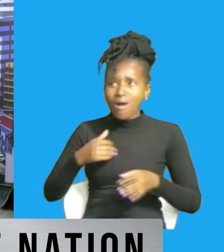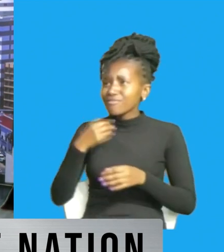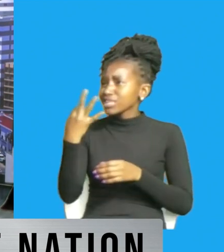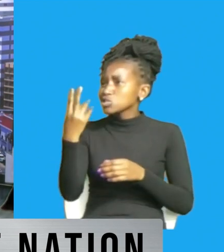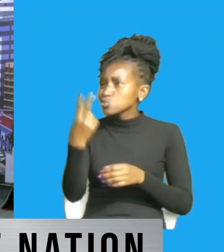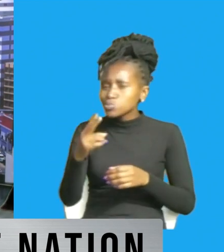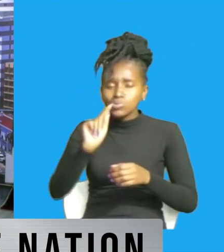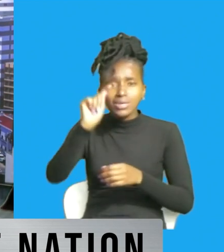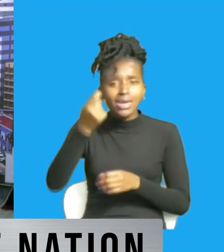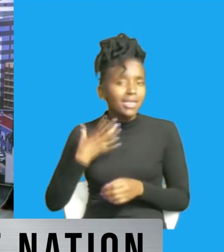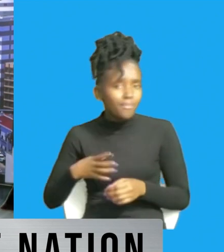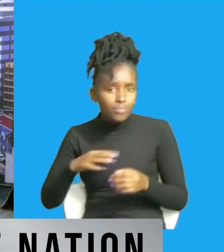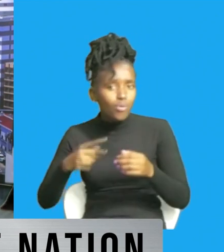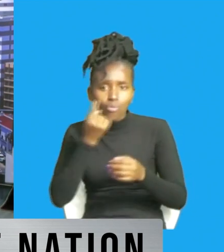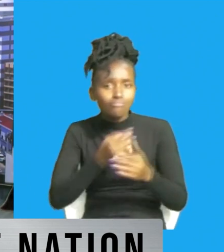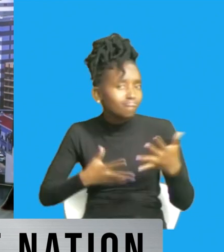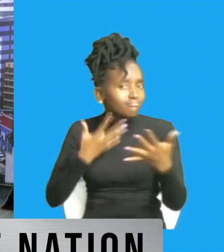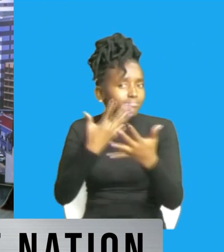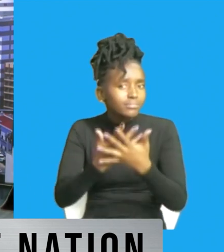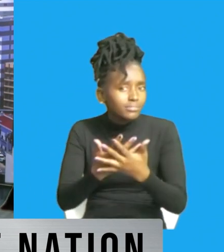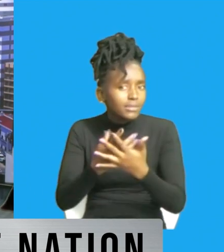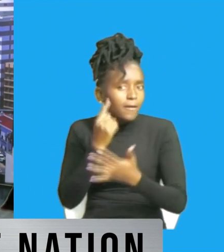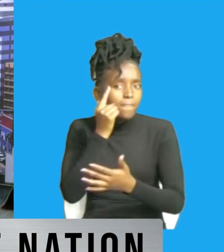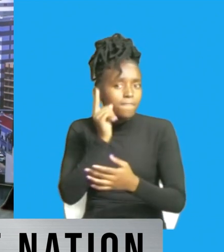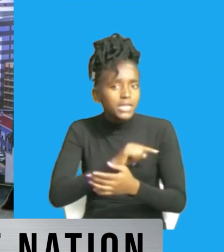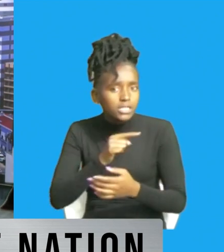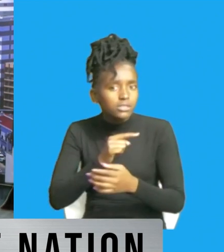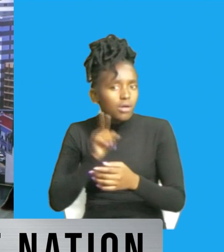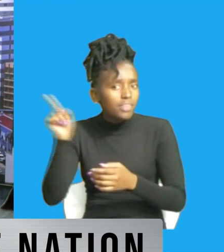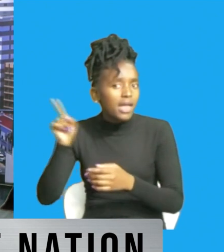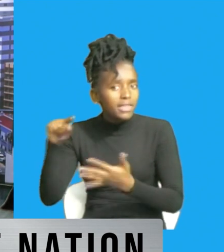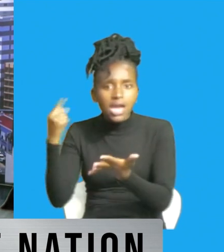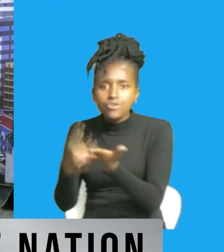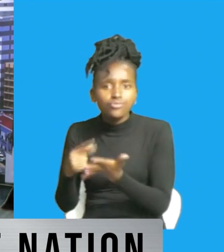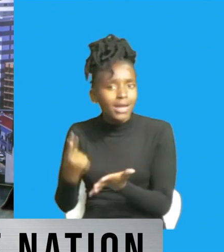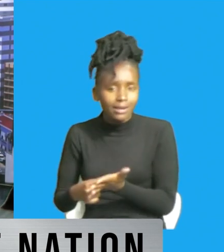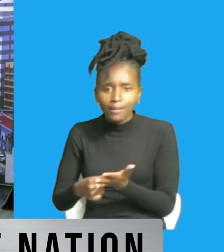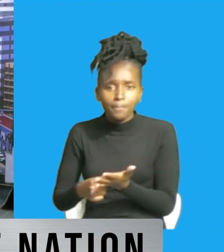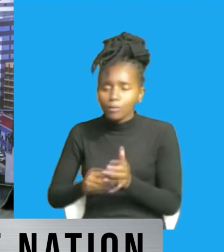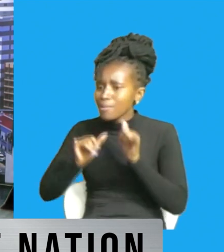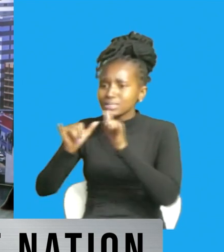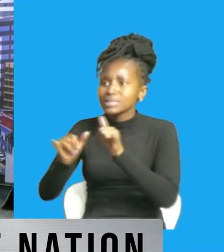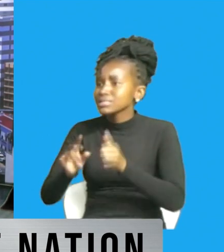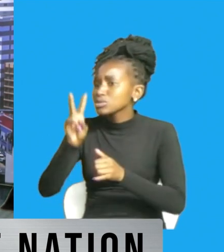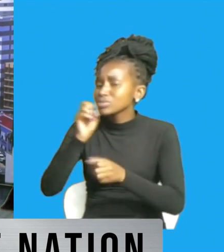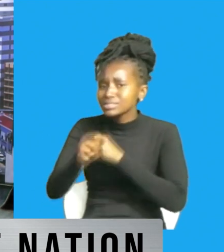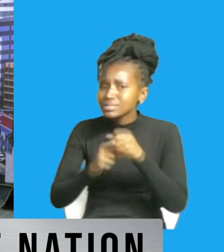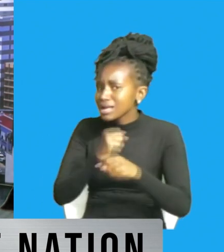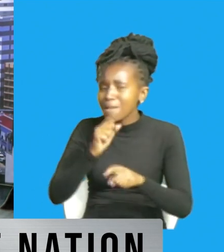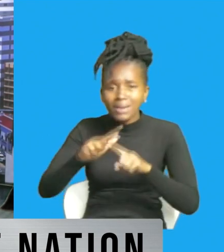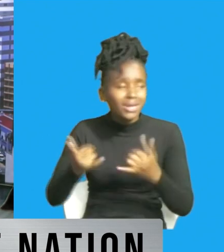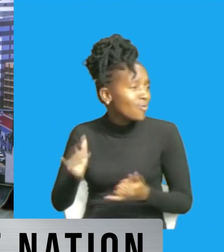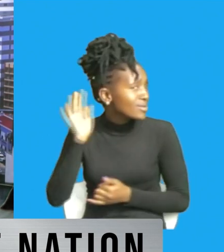been arrested in Uganda. Yes, and many of them were Ugandans with weapons, and they have been put in 20 years. We've not had anything in